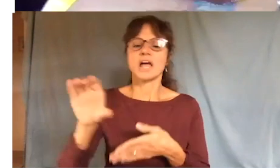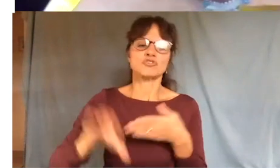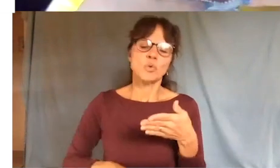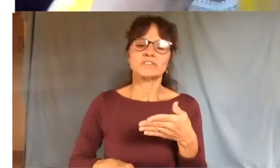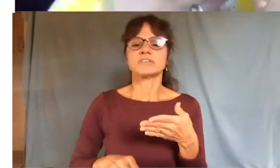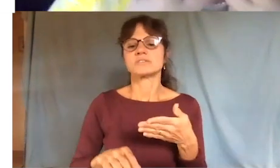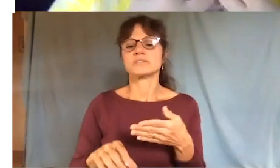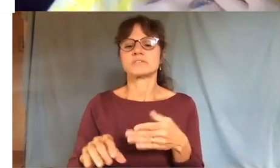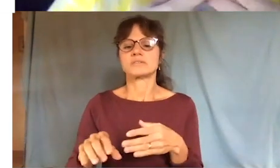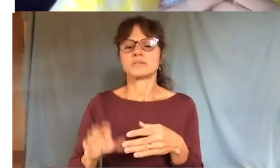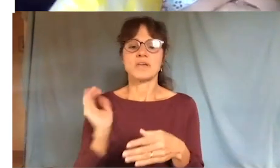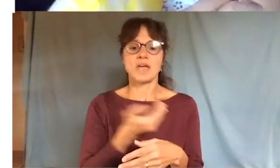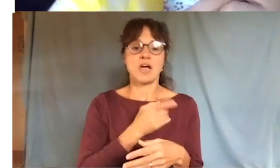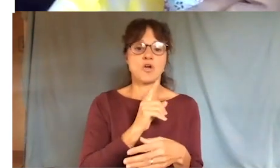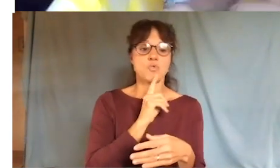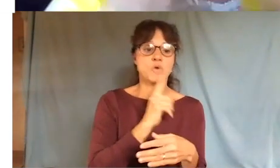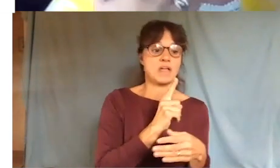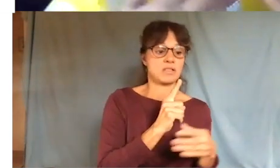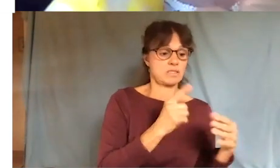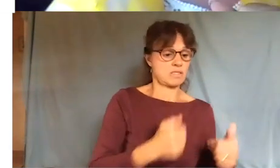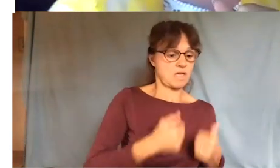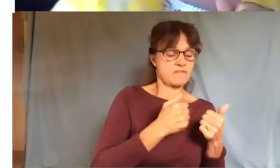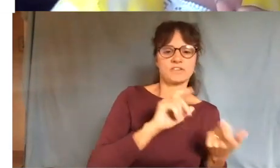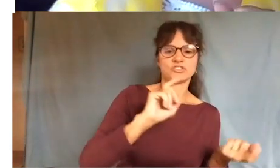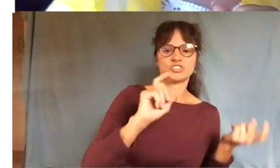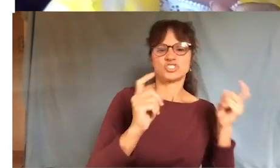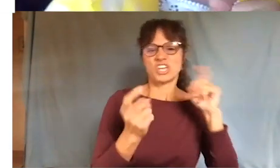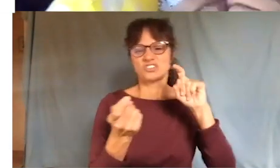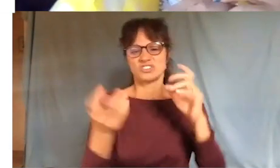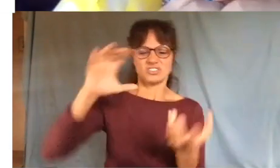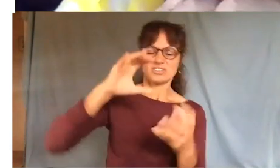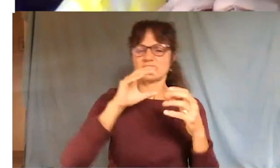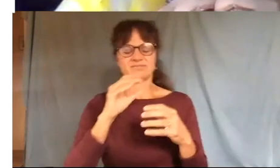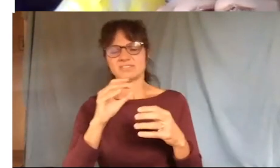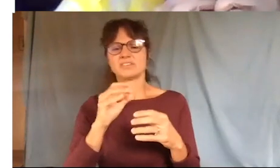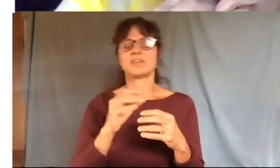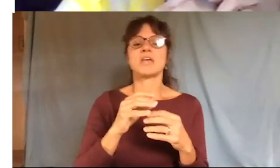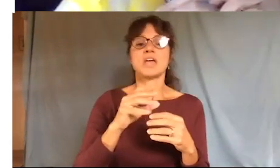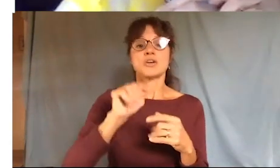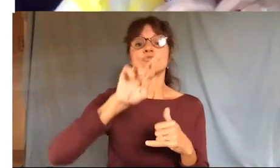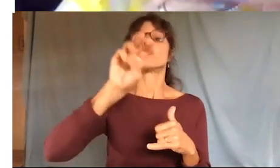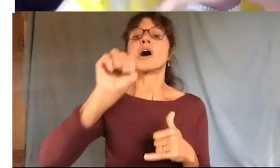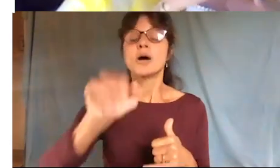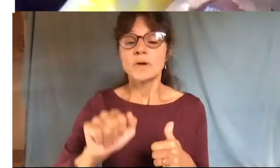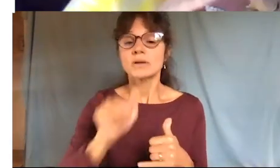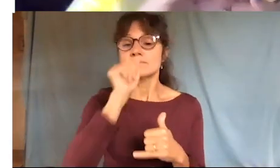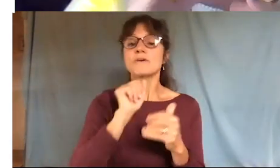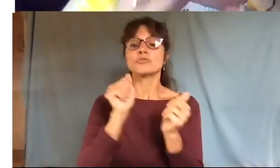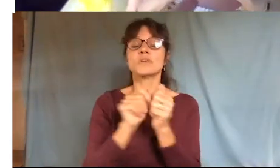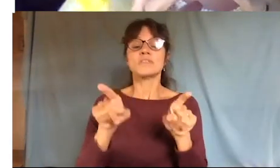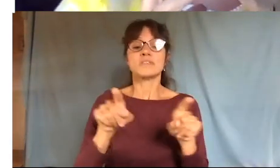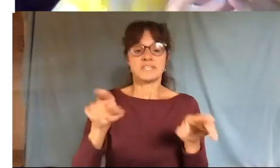as our reality is turned upside down. We're seeing it now. And although trauma is dealt with